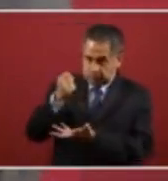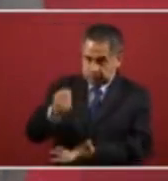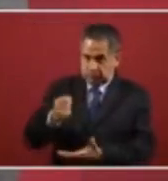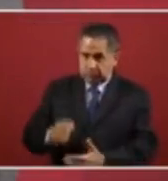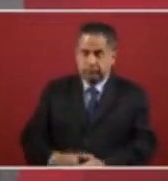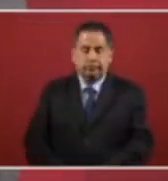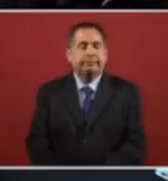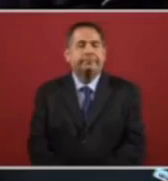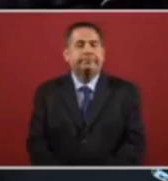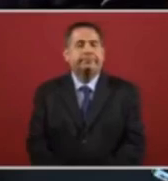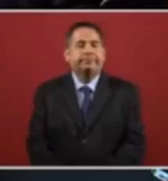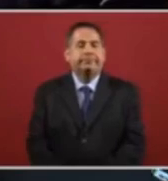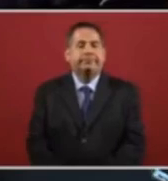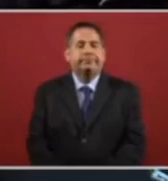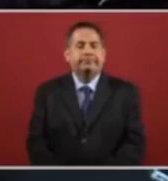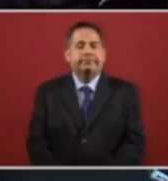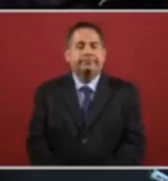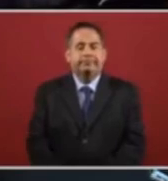which is sacred.